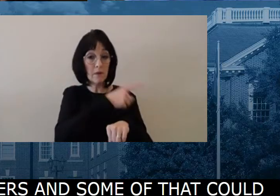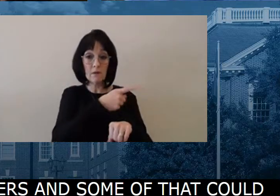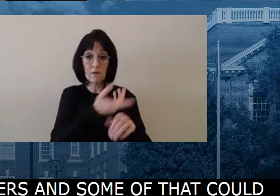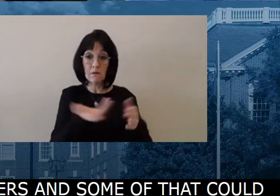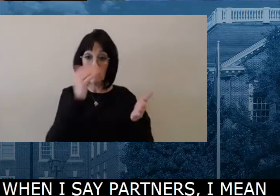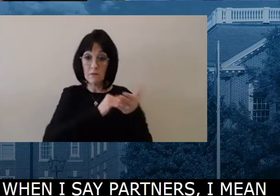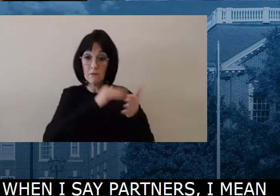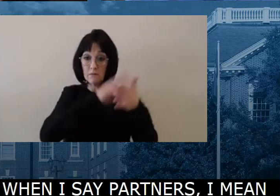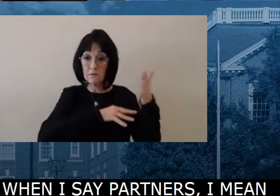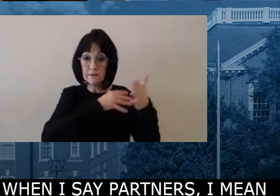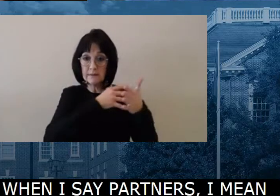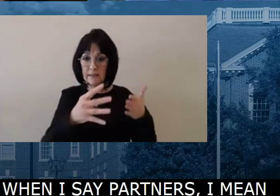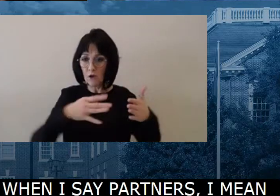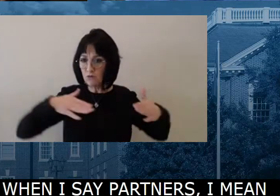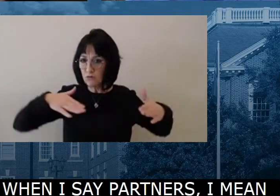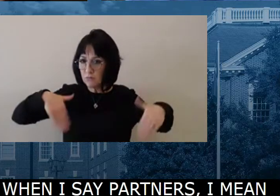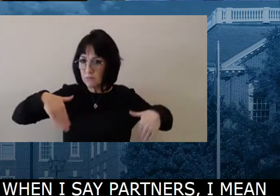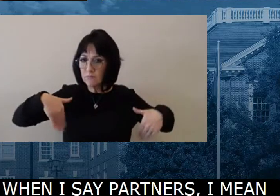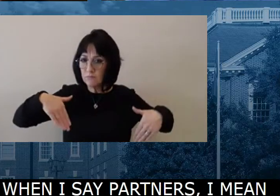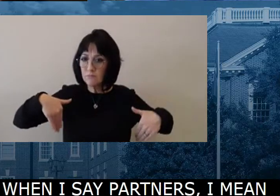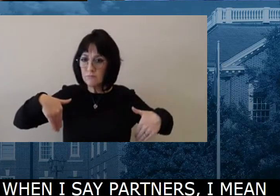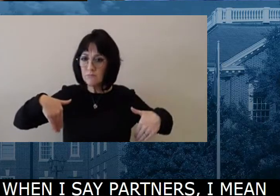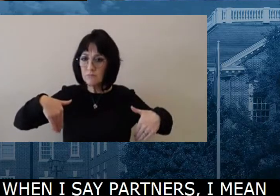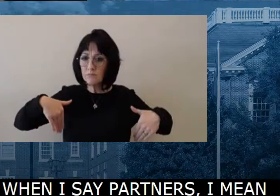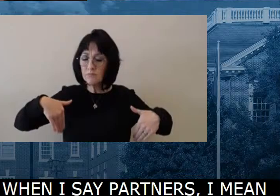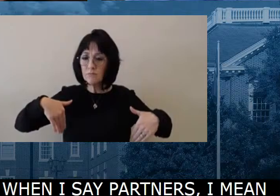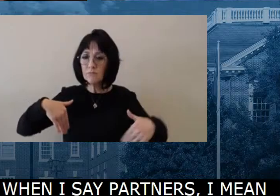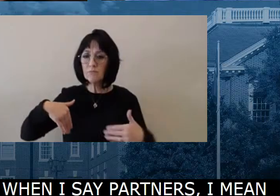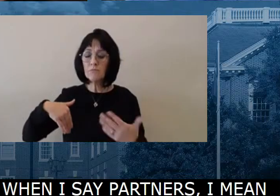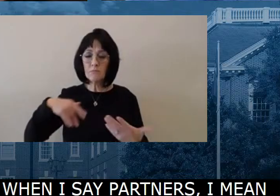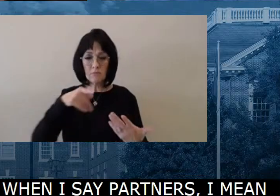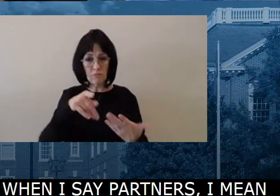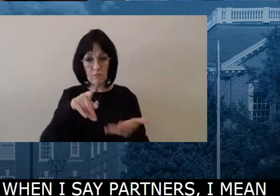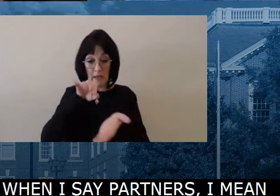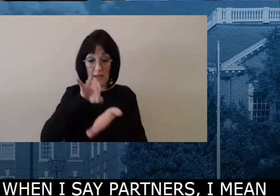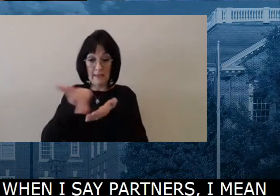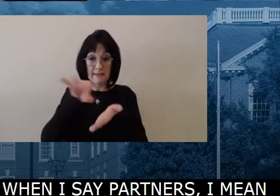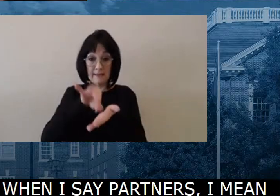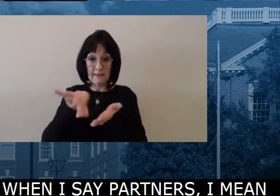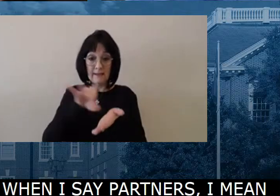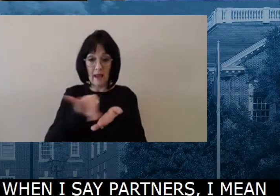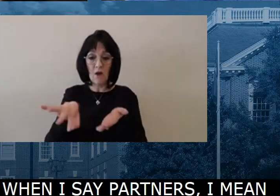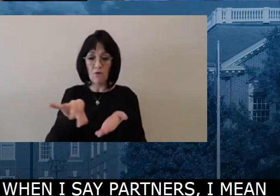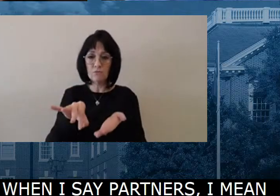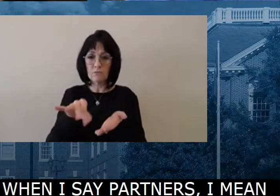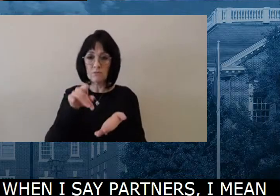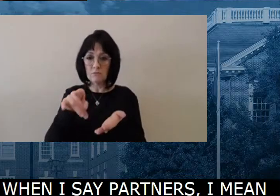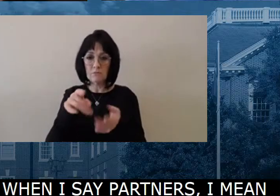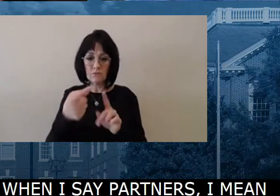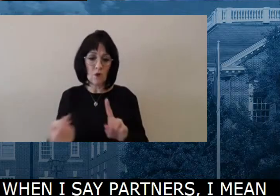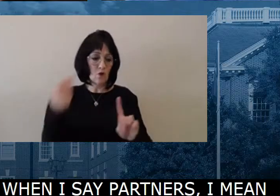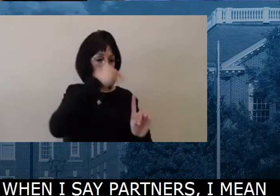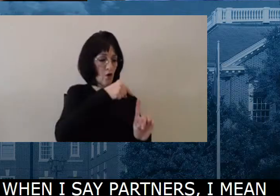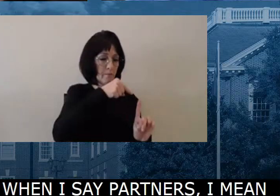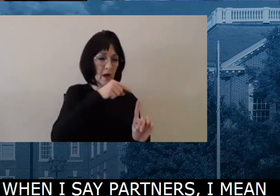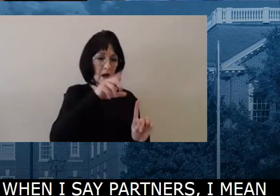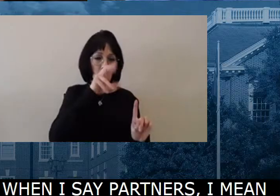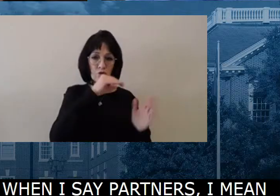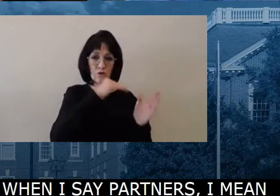up 20, 30, 40,000 doses from 1 week into the next, that means that next week